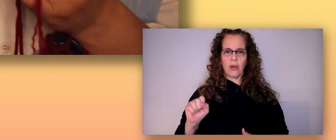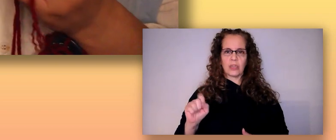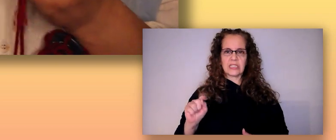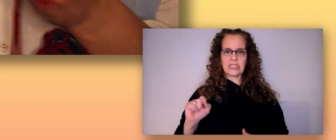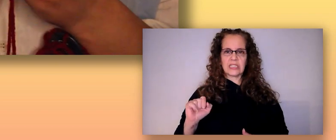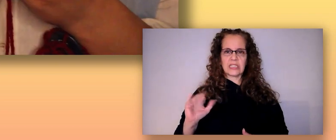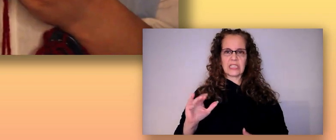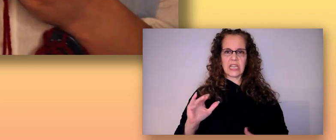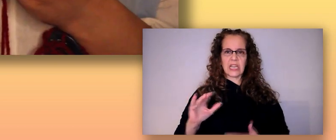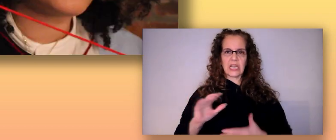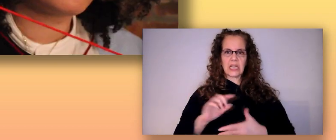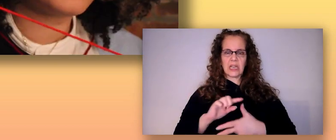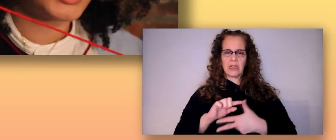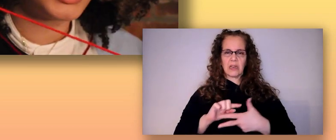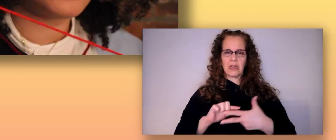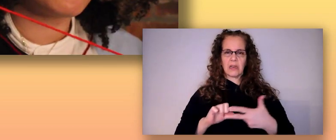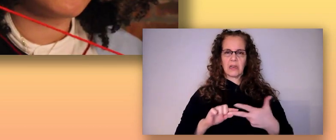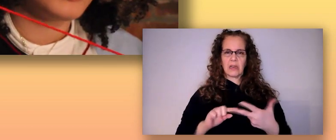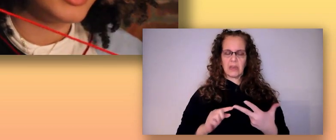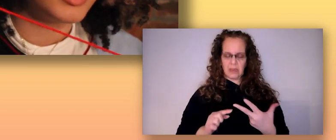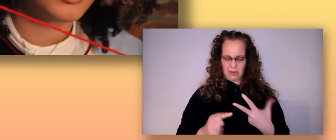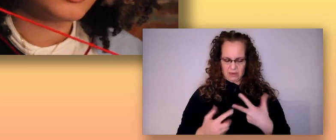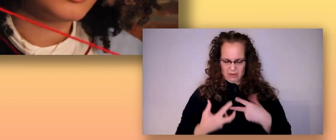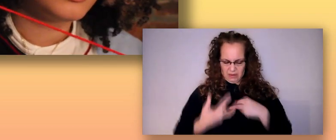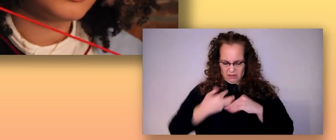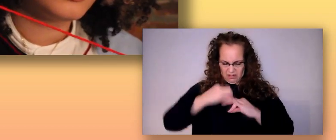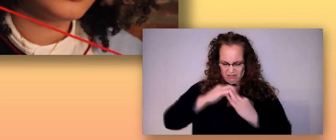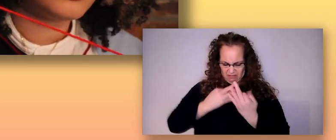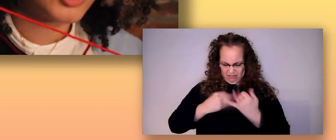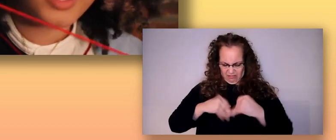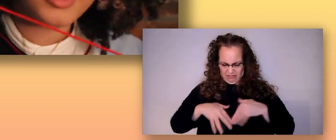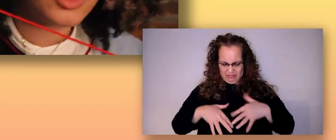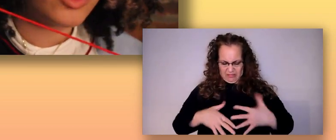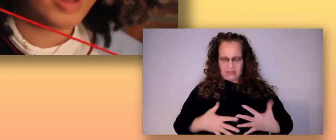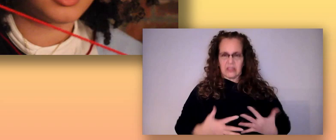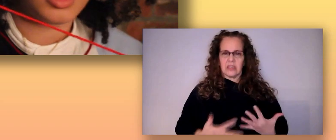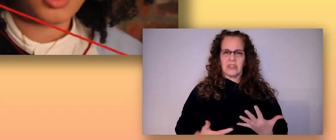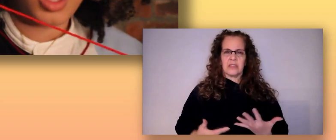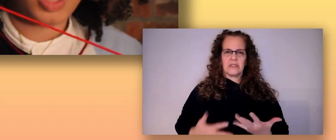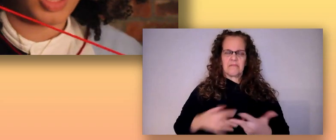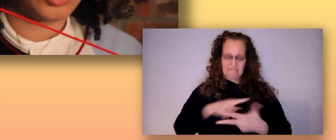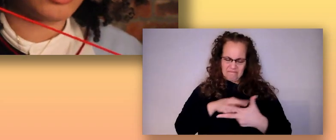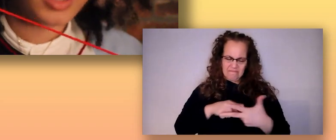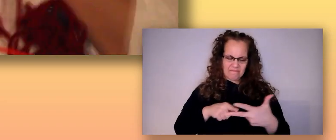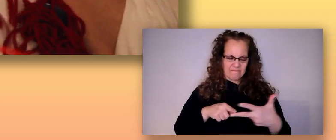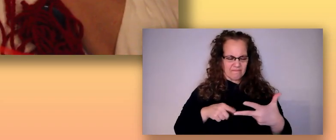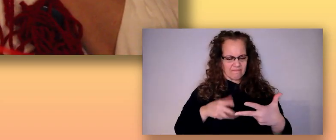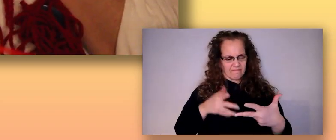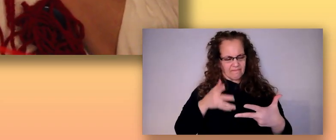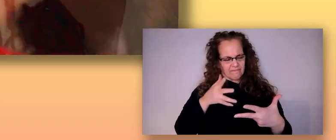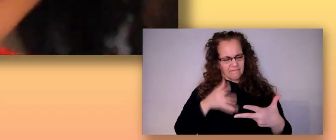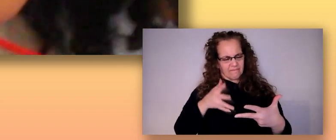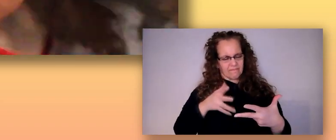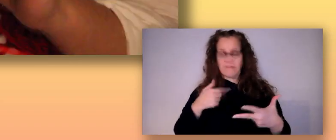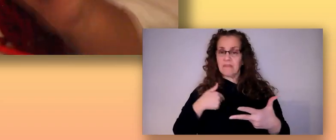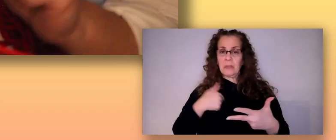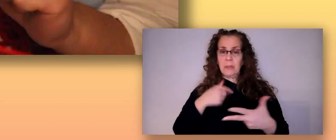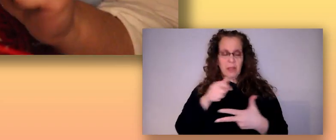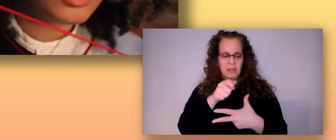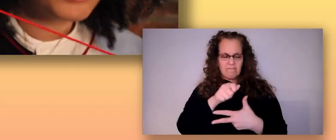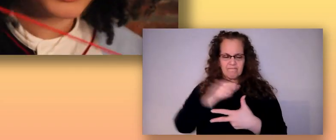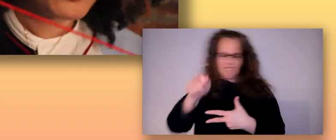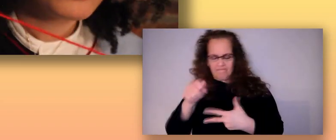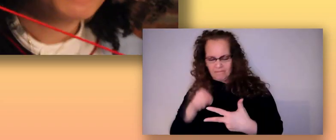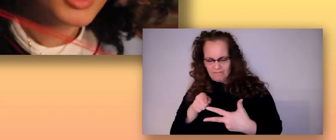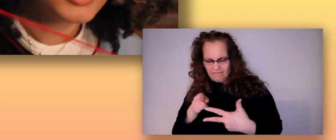autistic. I was so tangled there, just like these threads, and I used to tug and snip